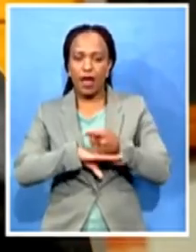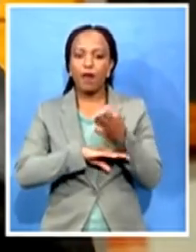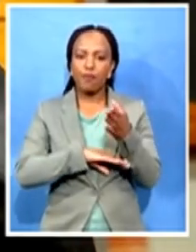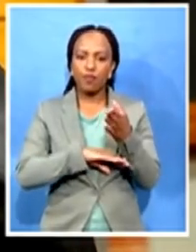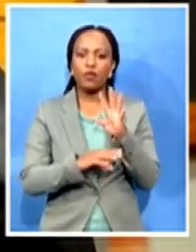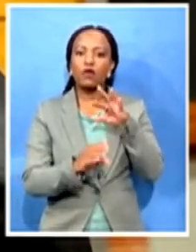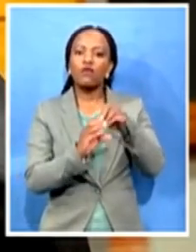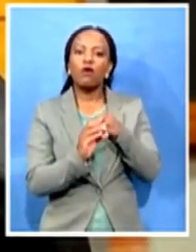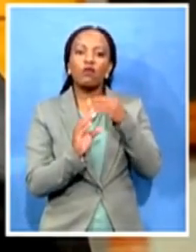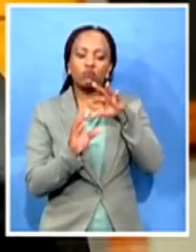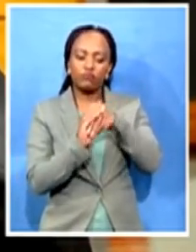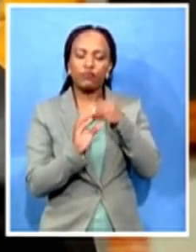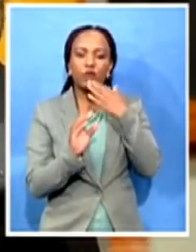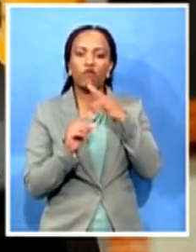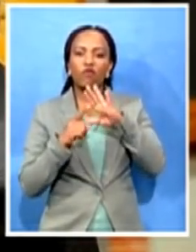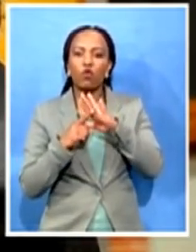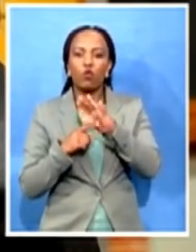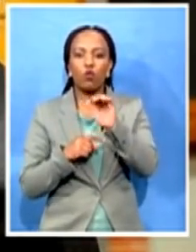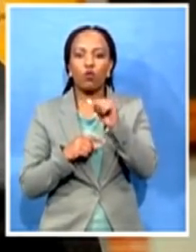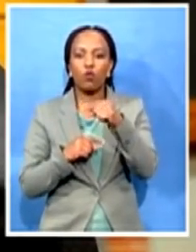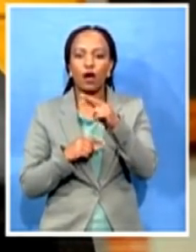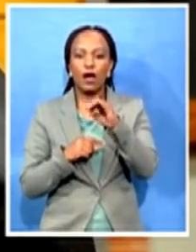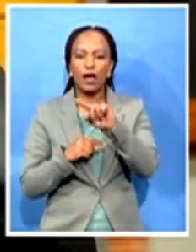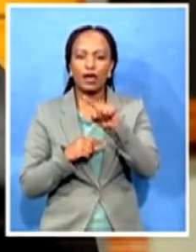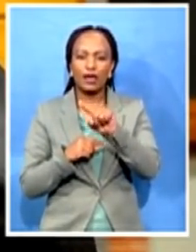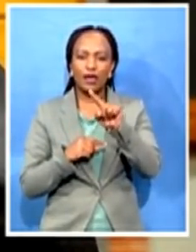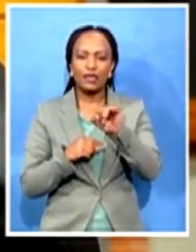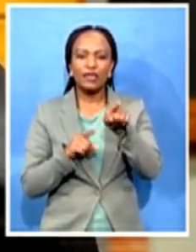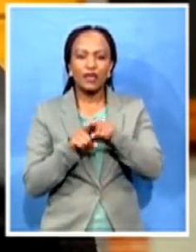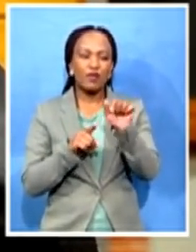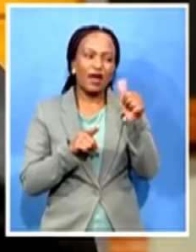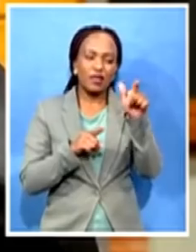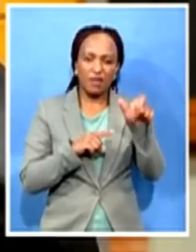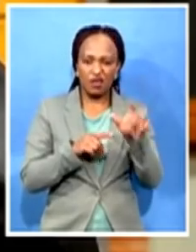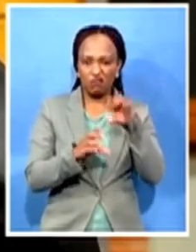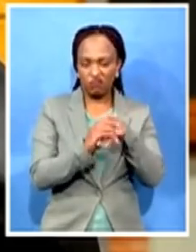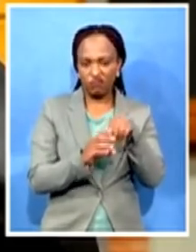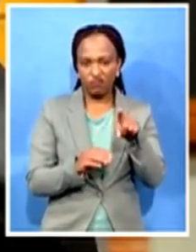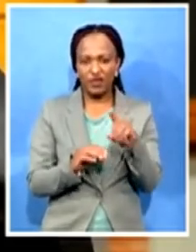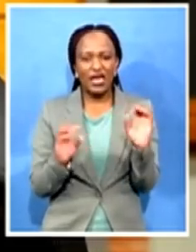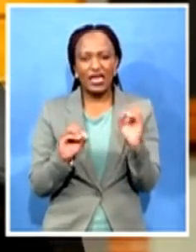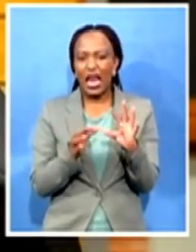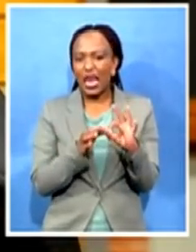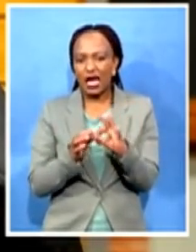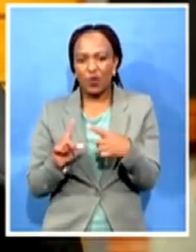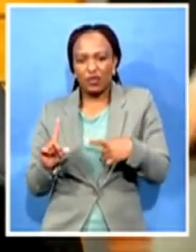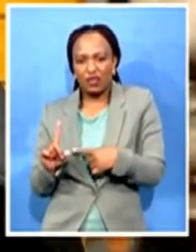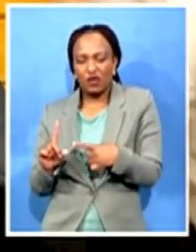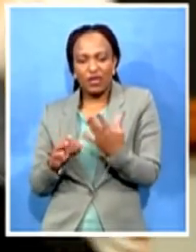accused, which we don't need to put on record at this stage, nothing to do with him or any of his cases. And there is a case